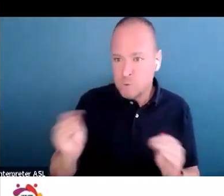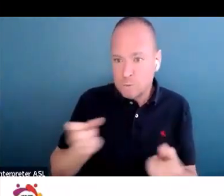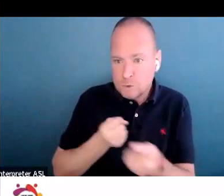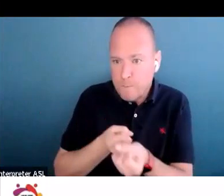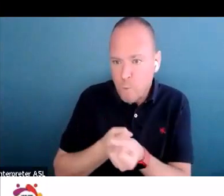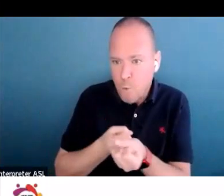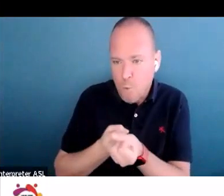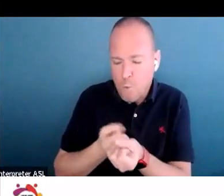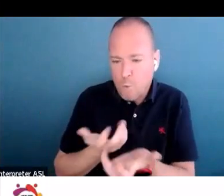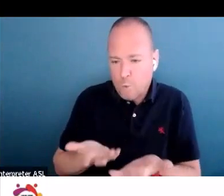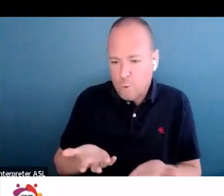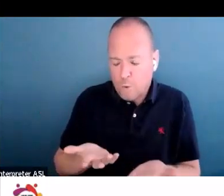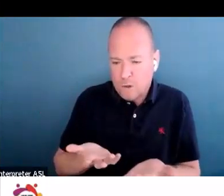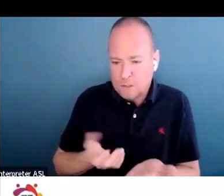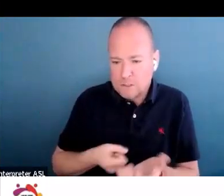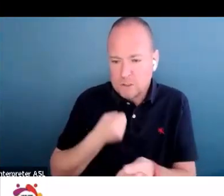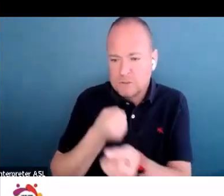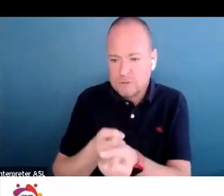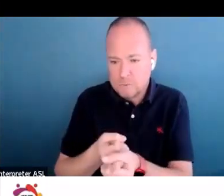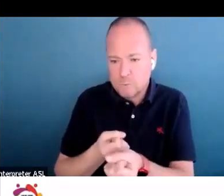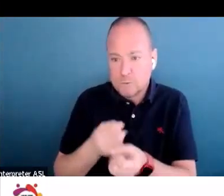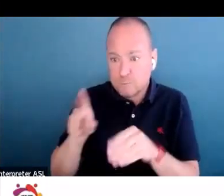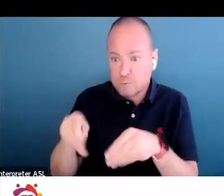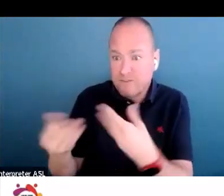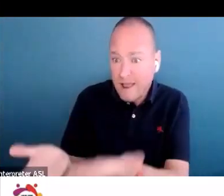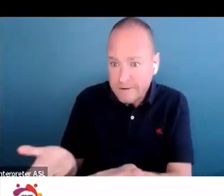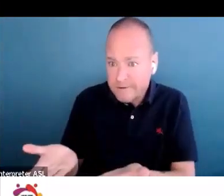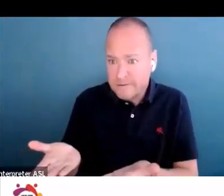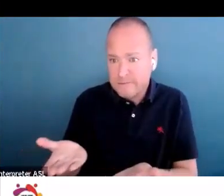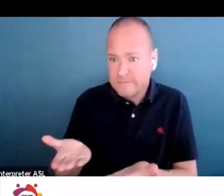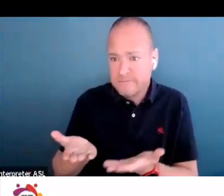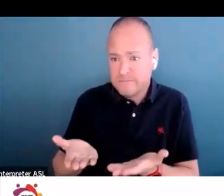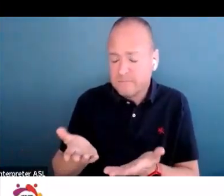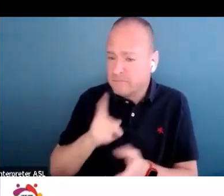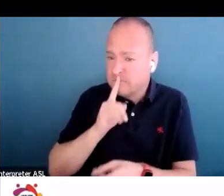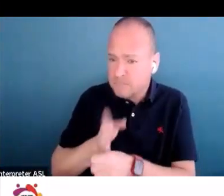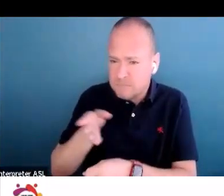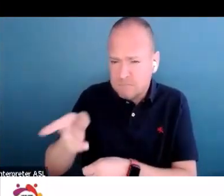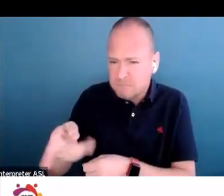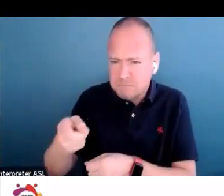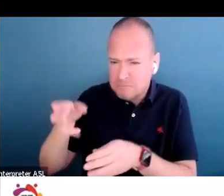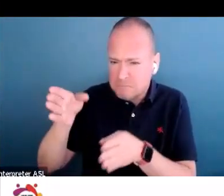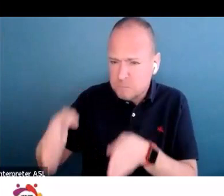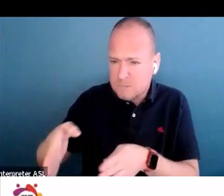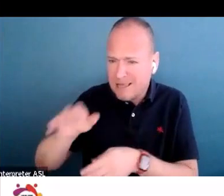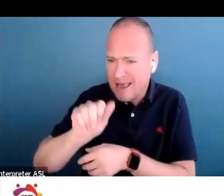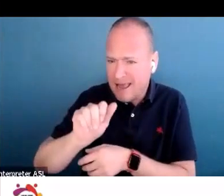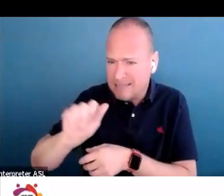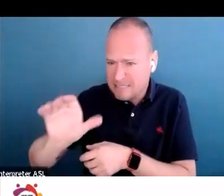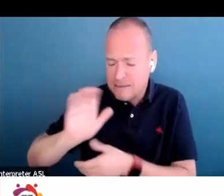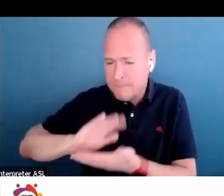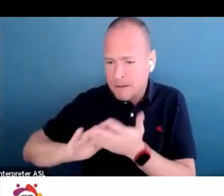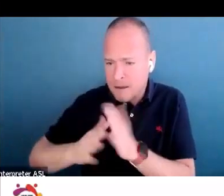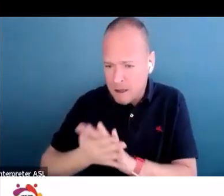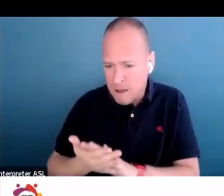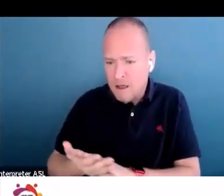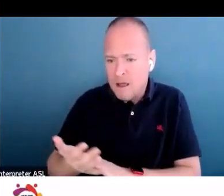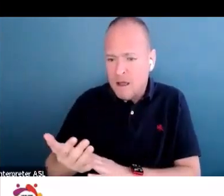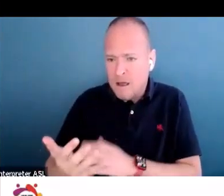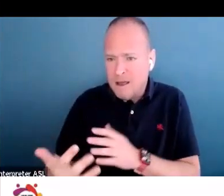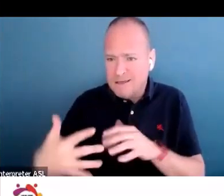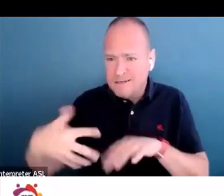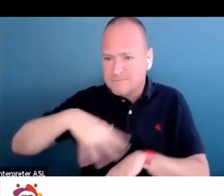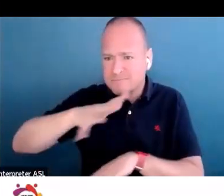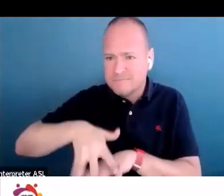needed, or supports provided to ensure that the AAC becomes an integral part of